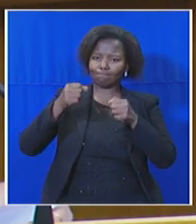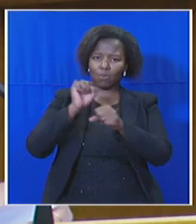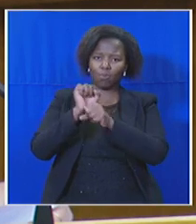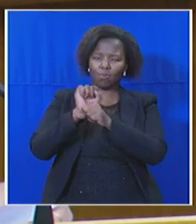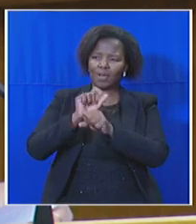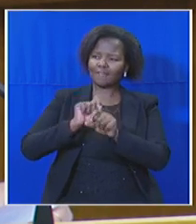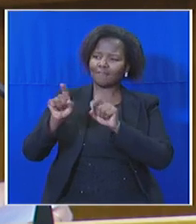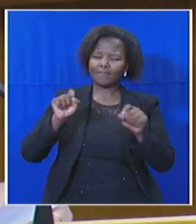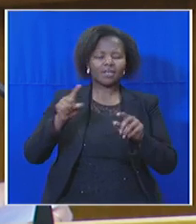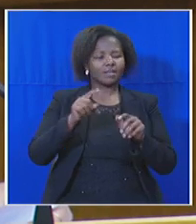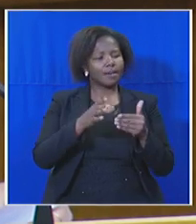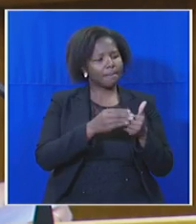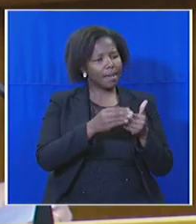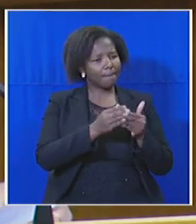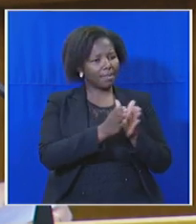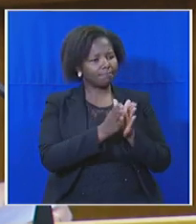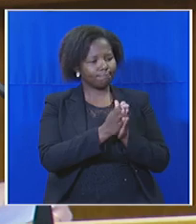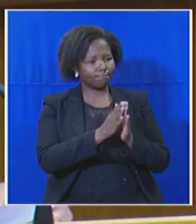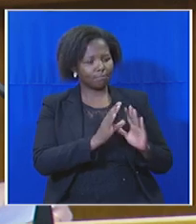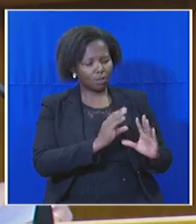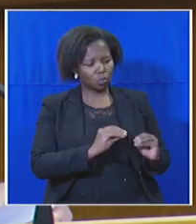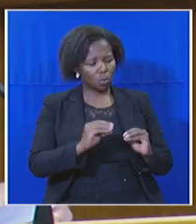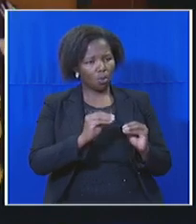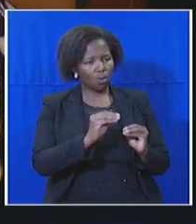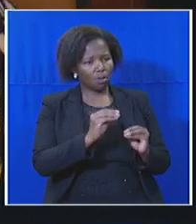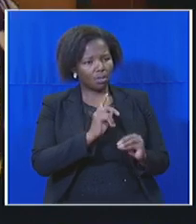honorable members, can you please converse a bit lower?